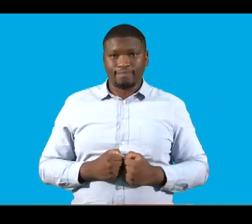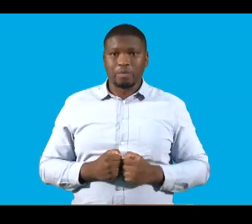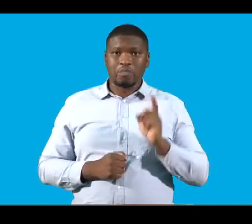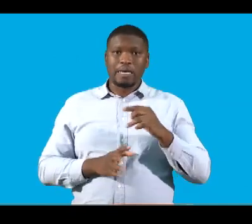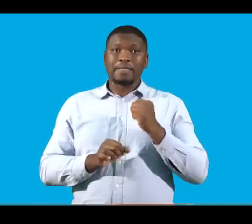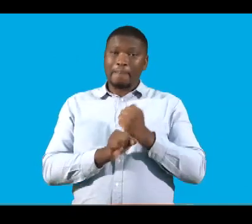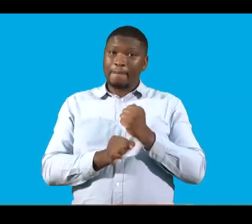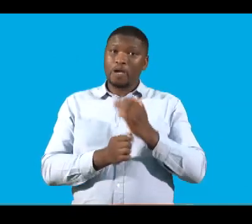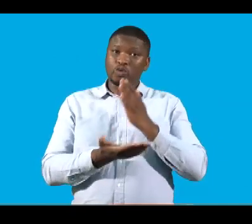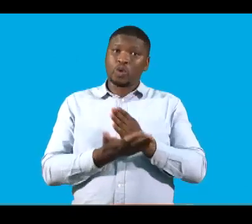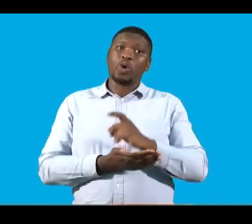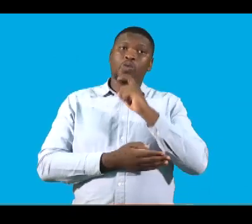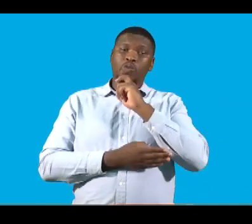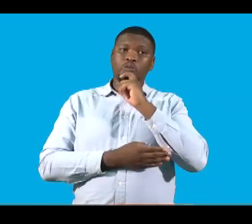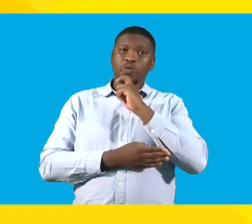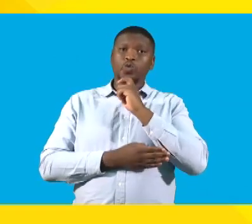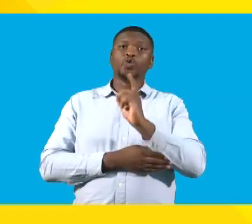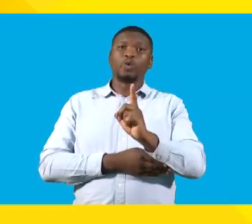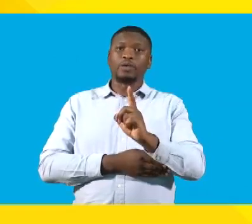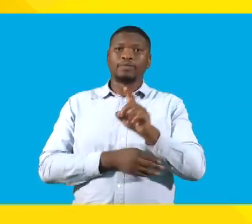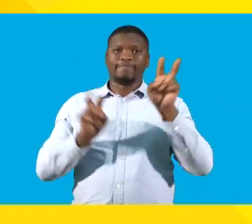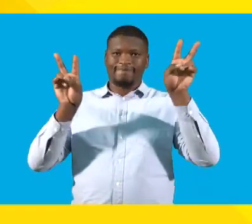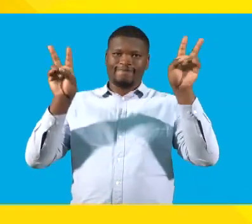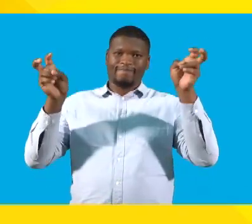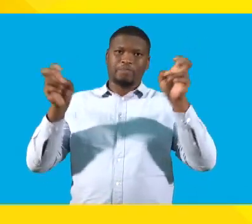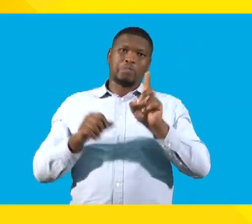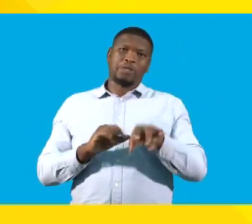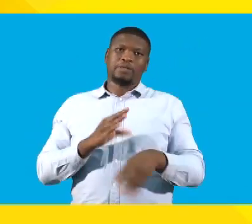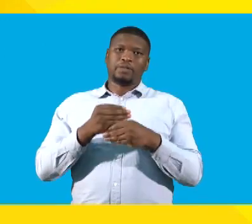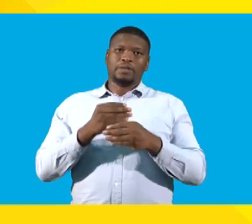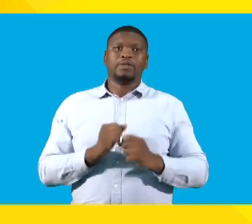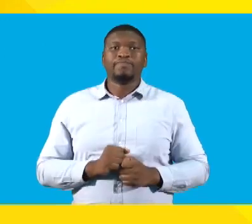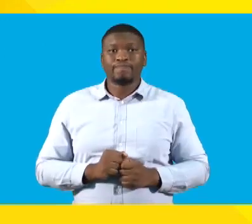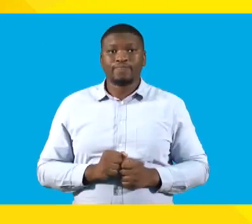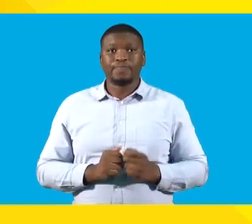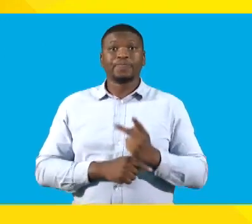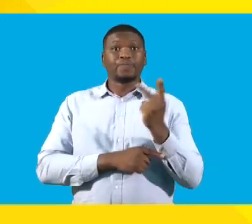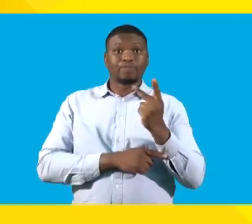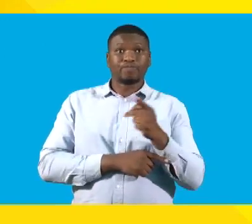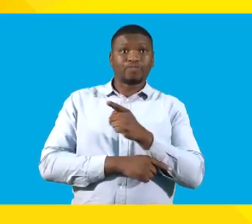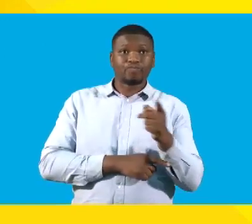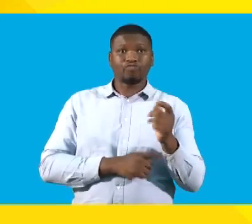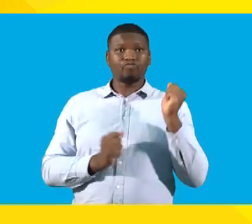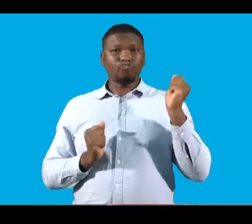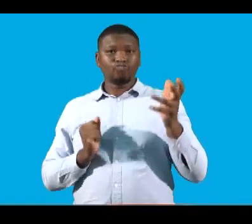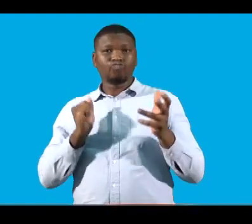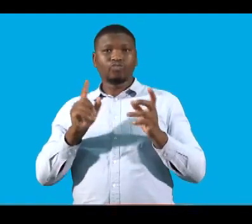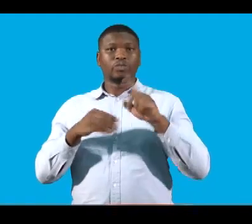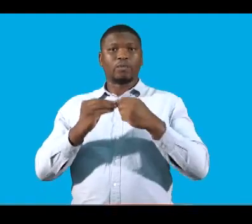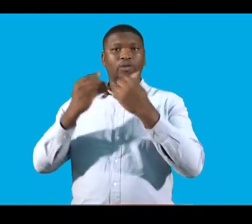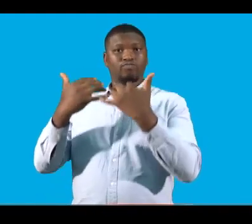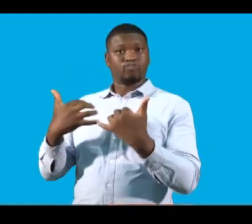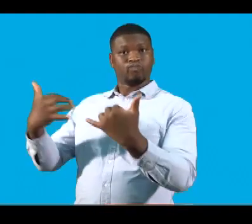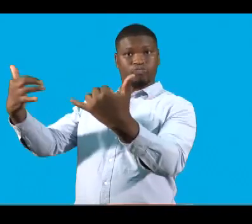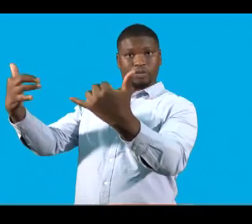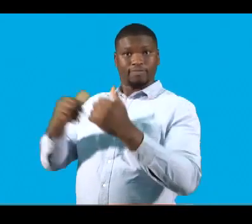have italics when you write, so ensure that you use the inverted commas. In